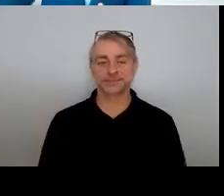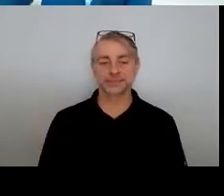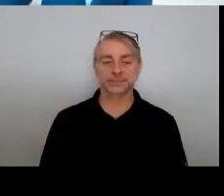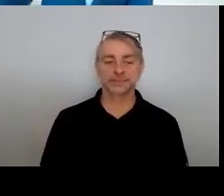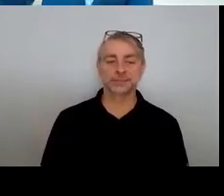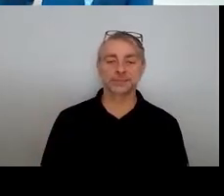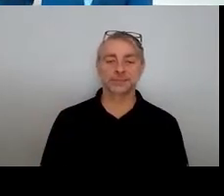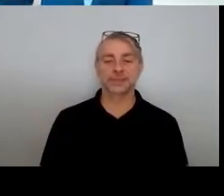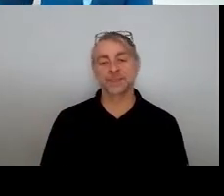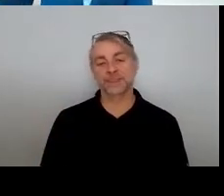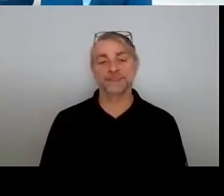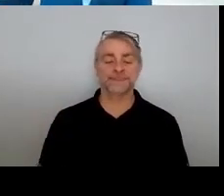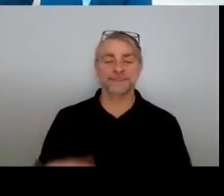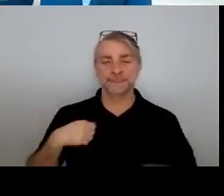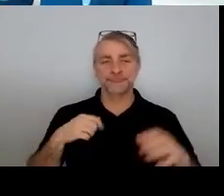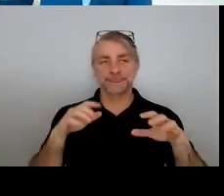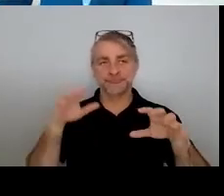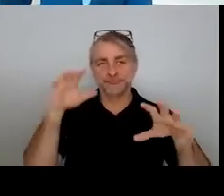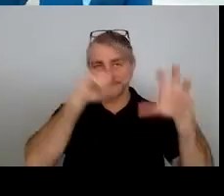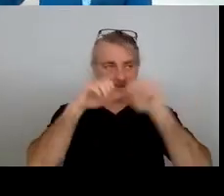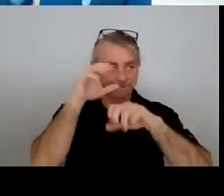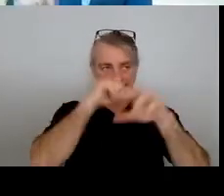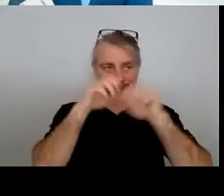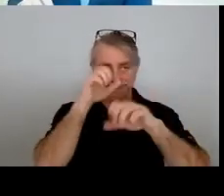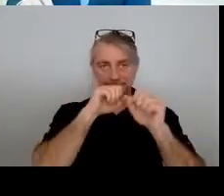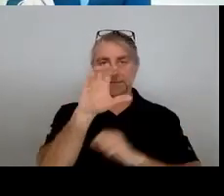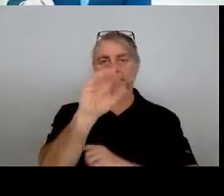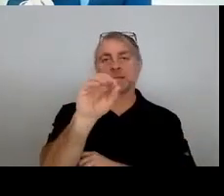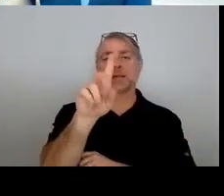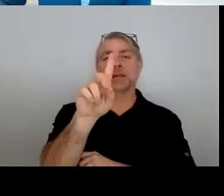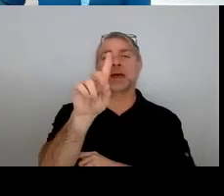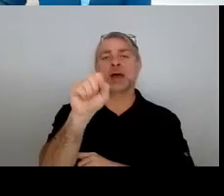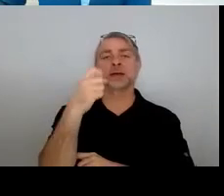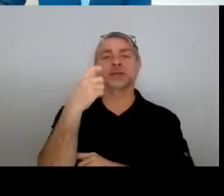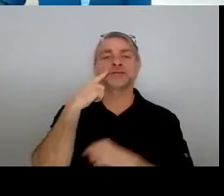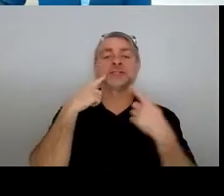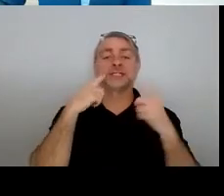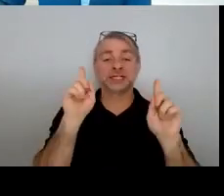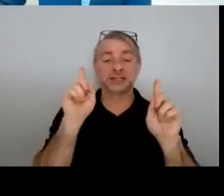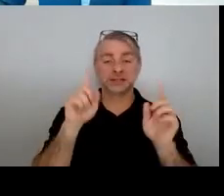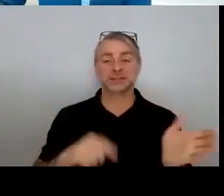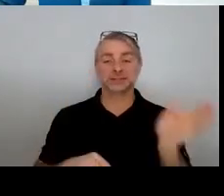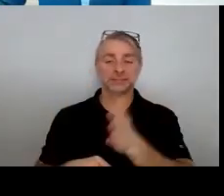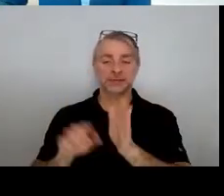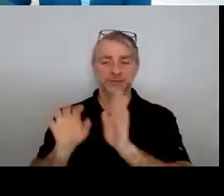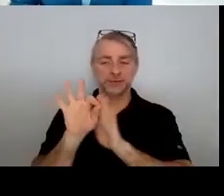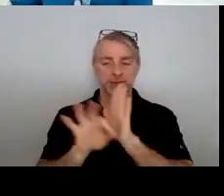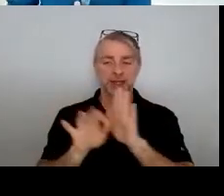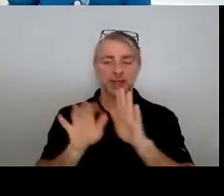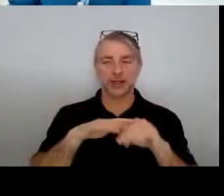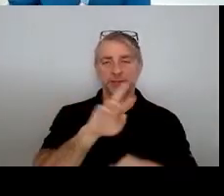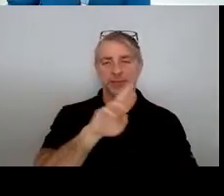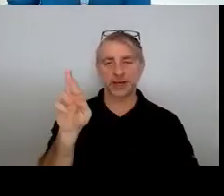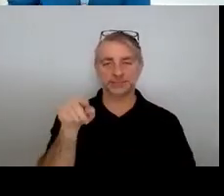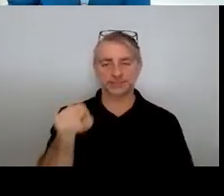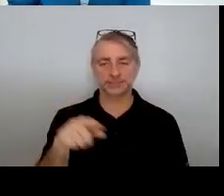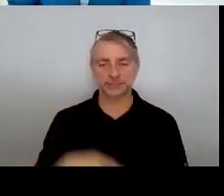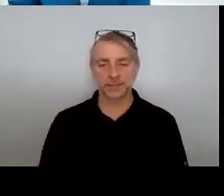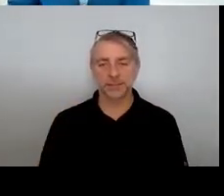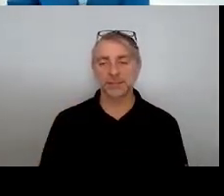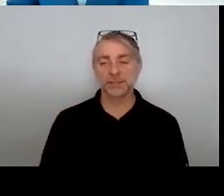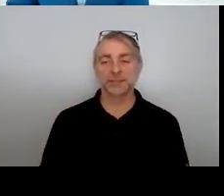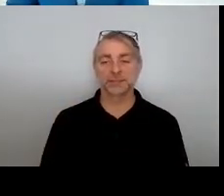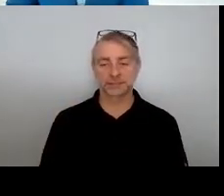we estimate the odds of success for each of those two groups, which you can see on the right-hand side here. And then